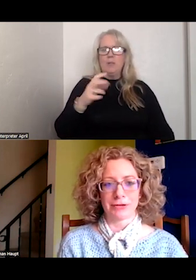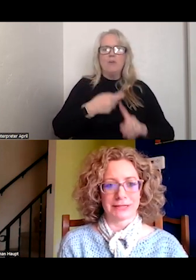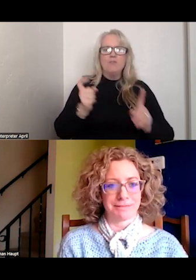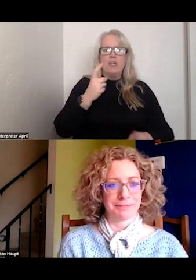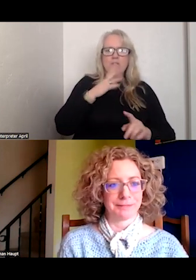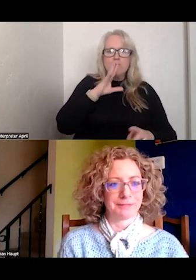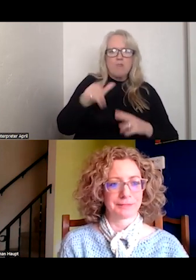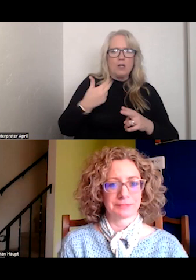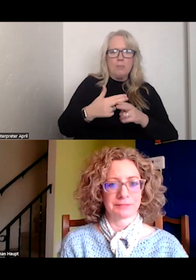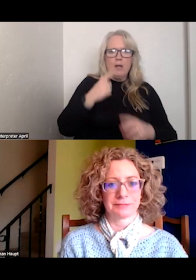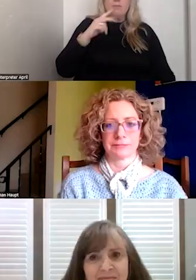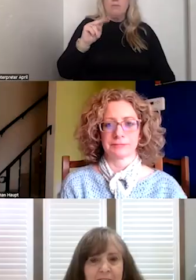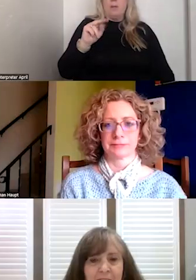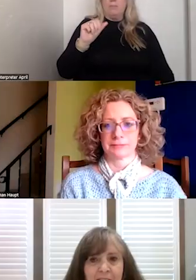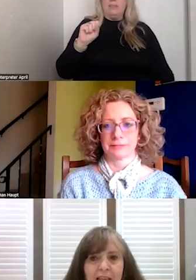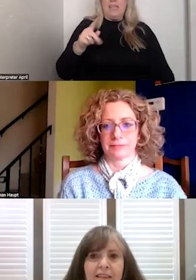about parity.